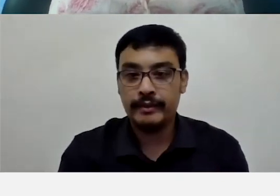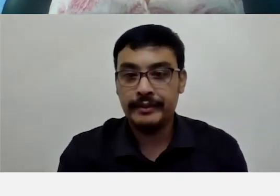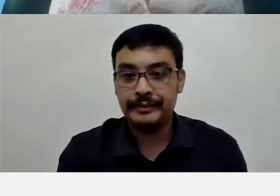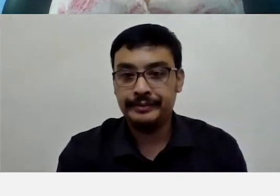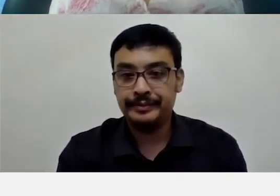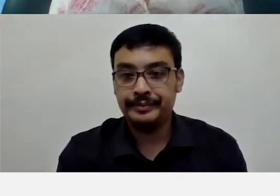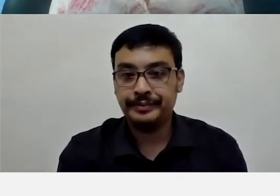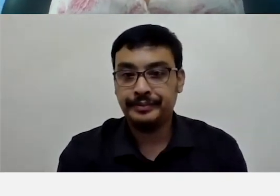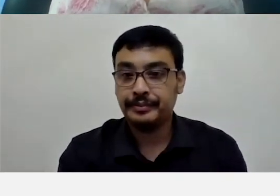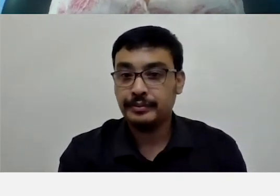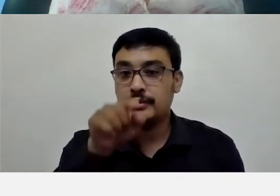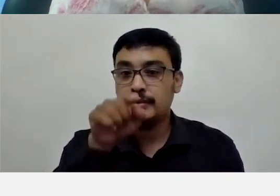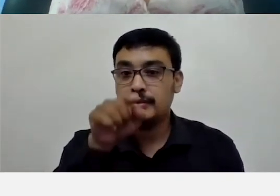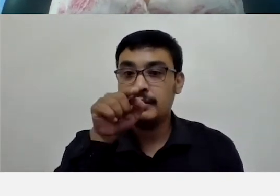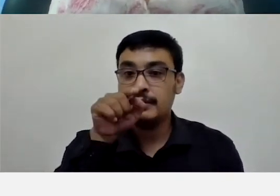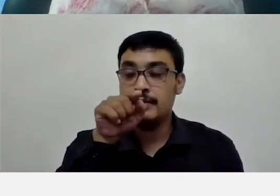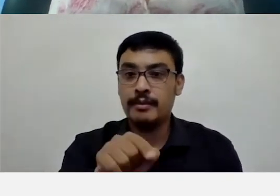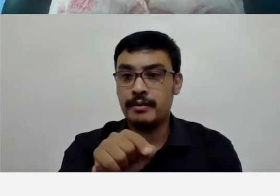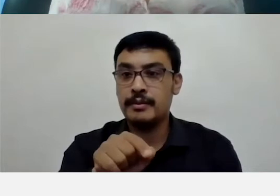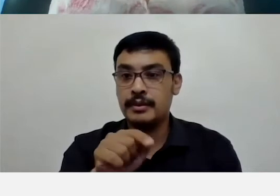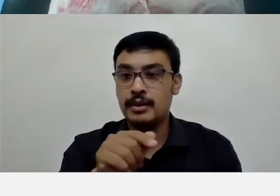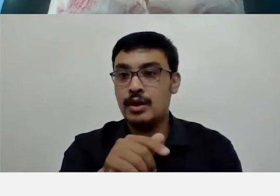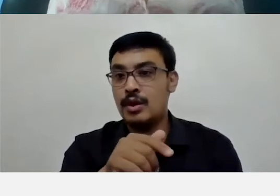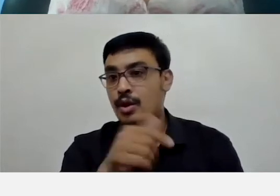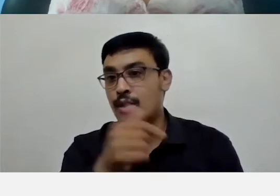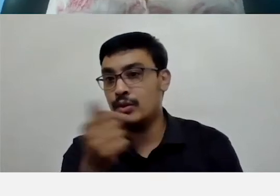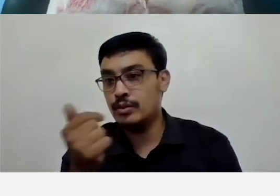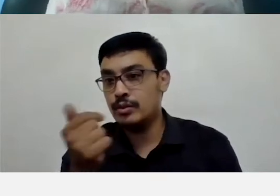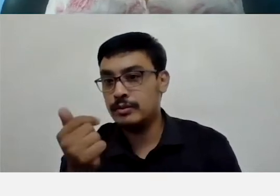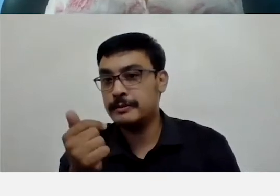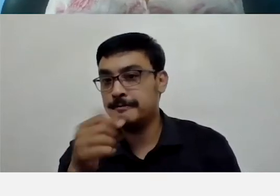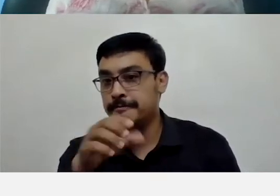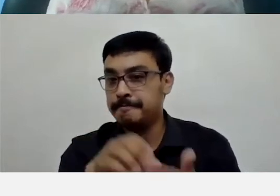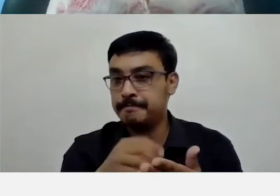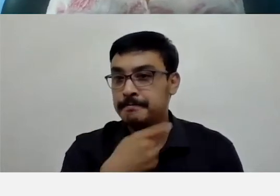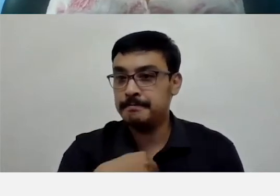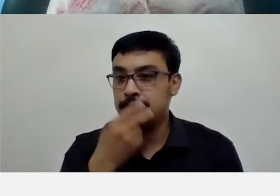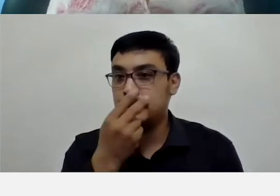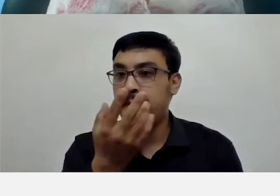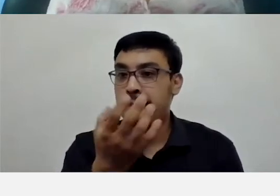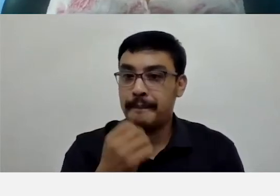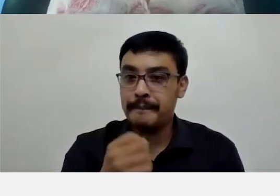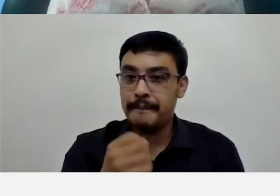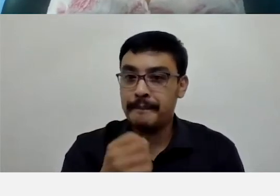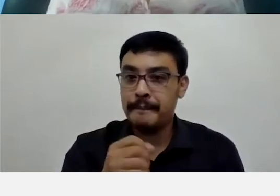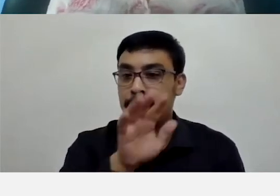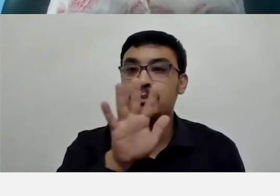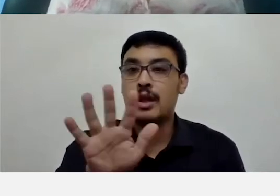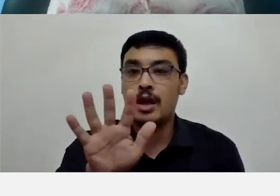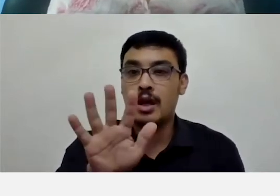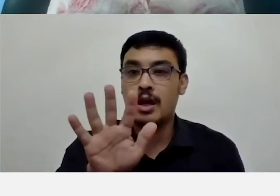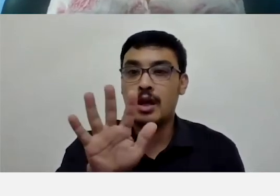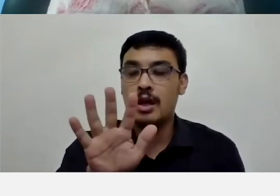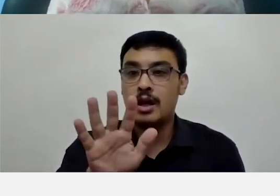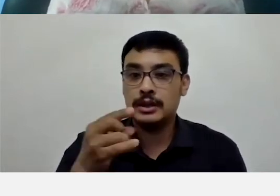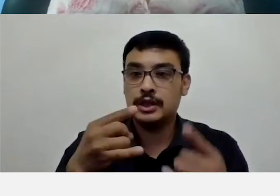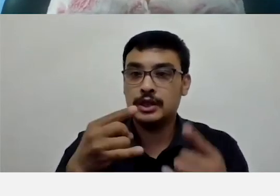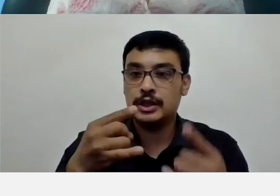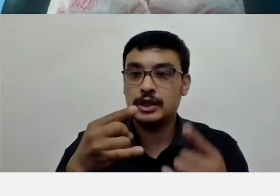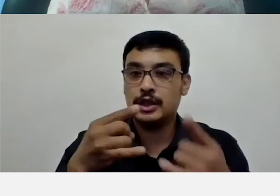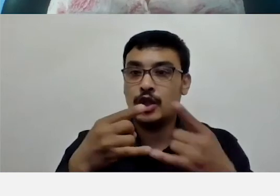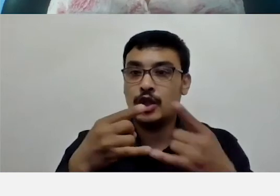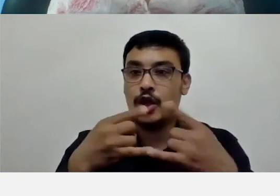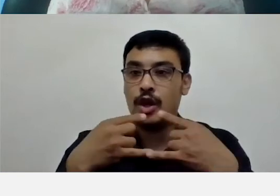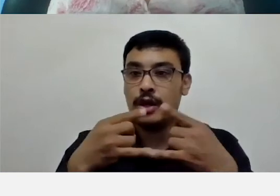beside, just next side, here we can find the 55 window palace. 55 window palace